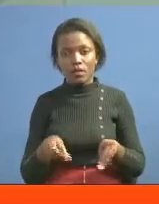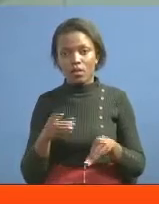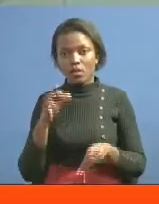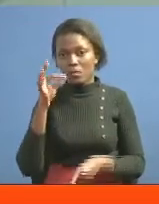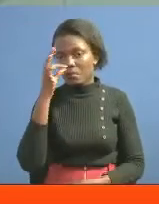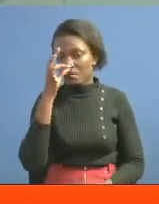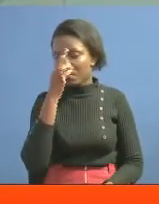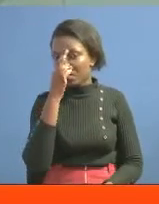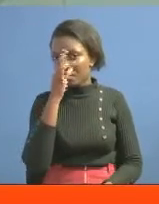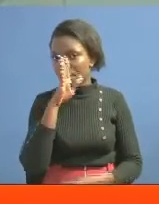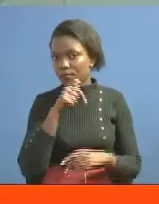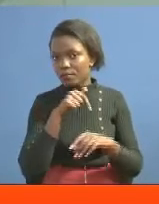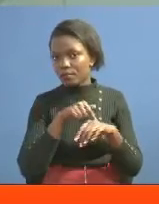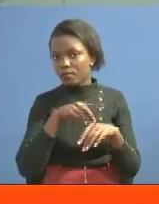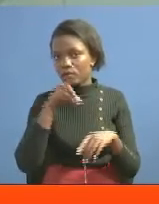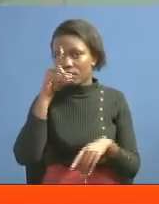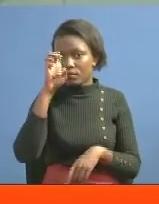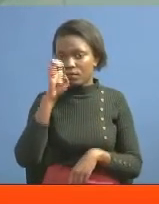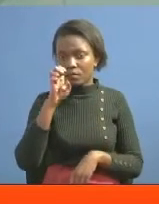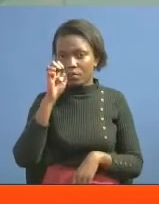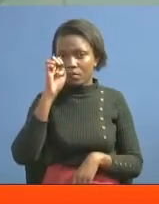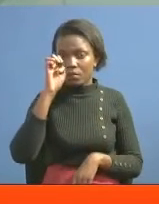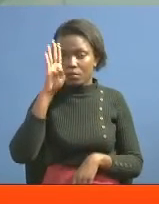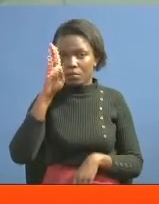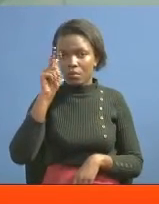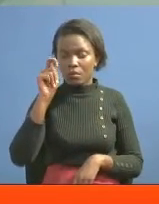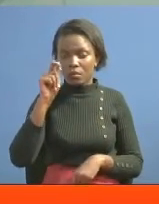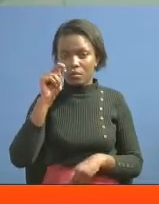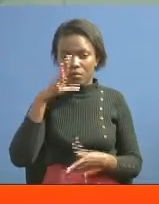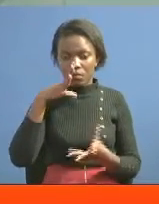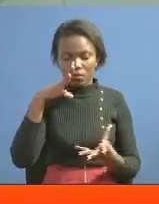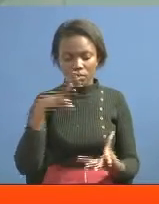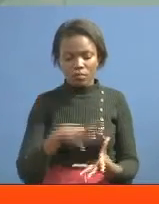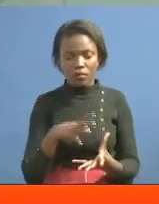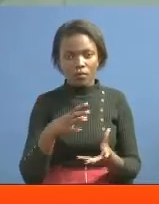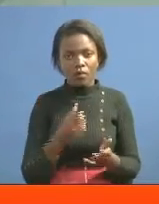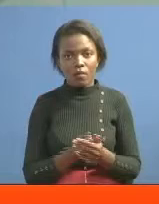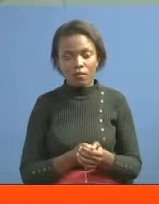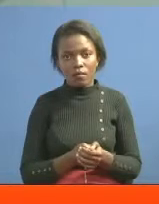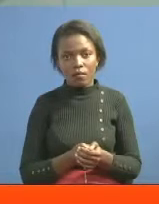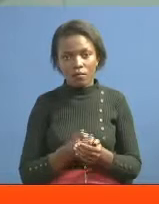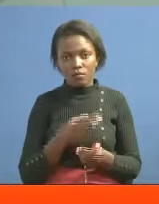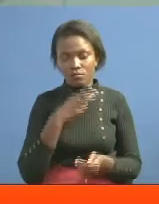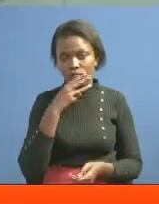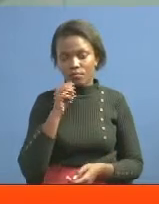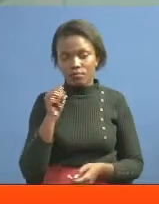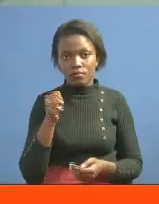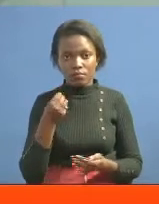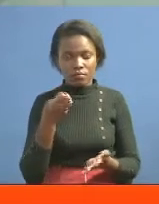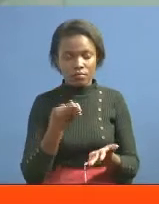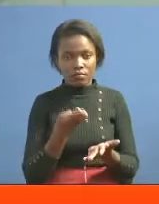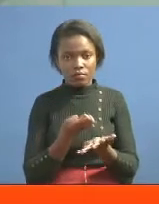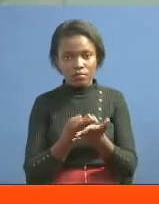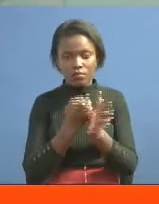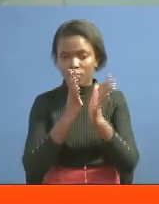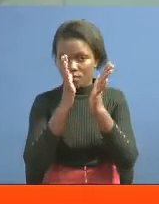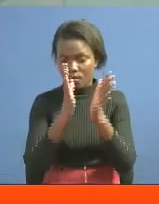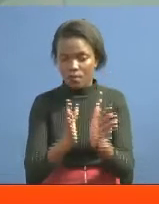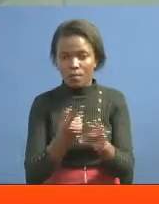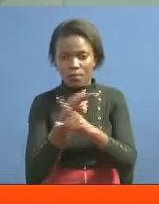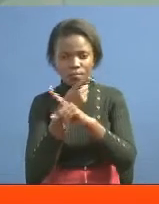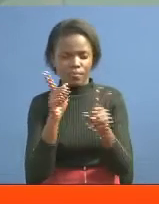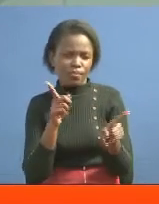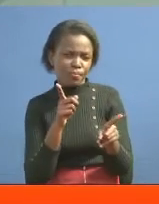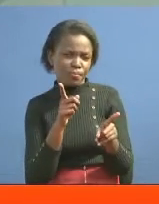era, the debt was significantly lower because I think he was an economist. But that's a conversation for another day. Yes,